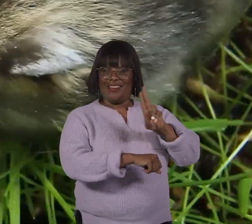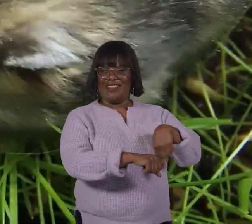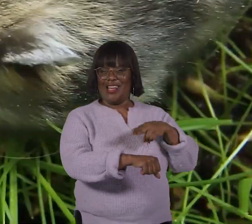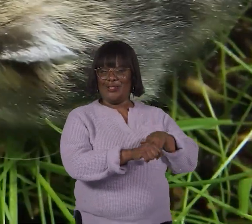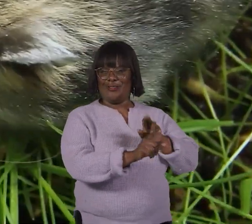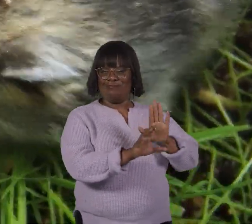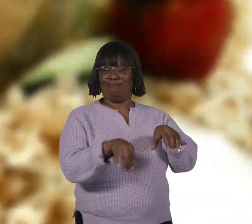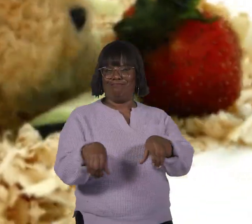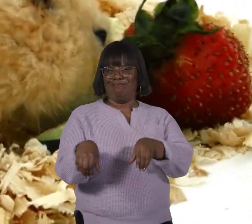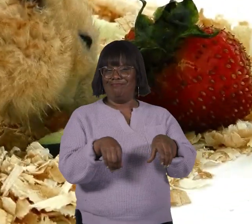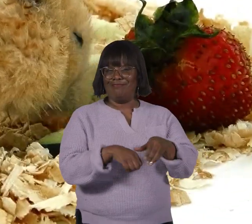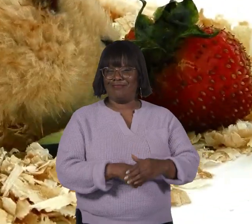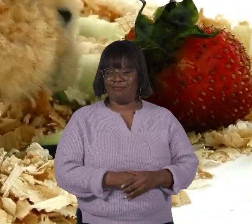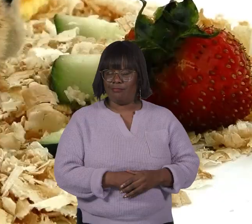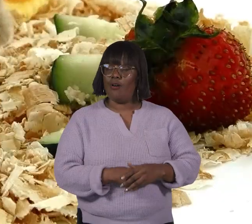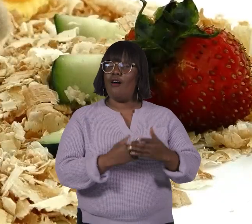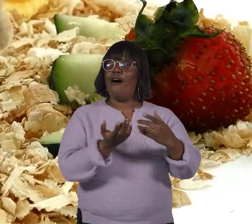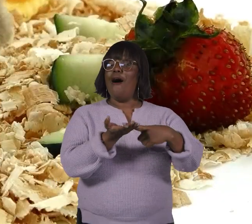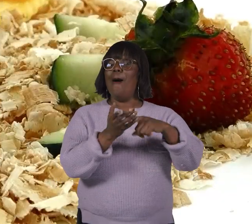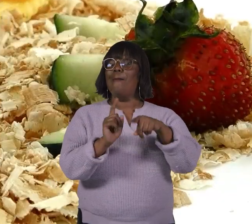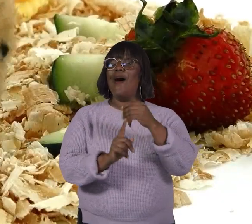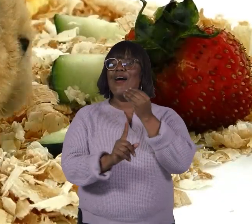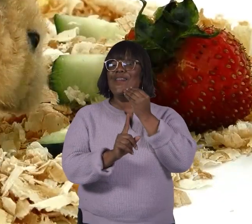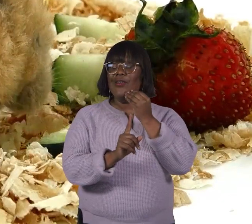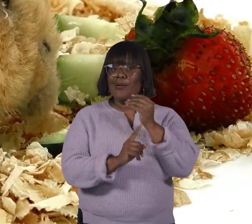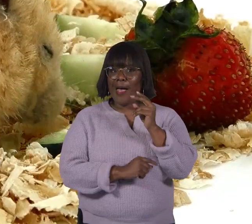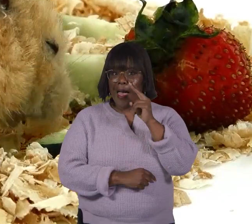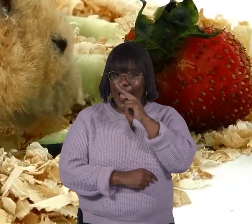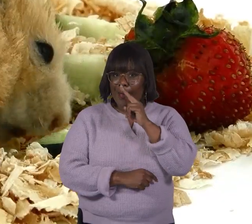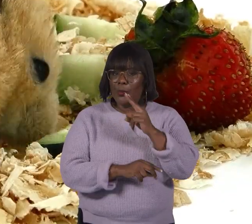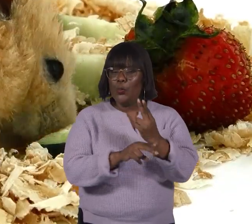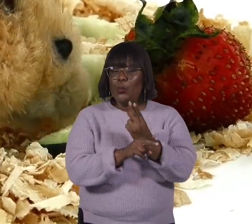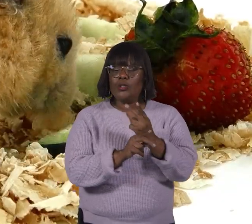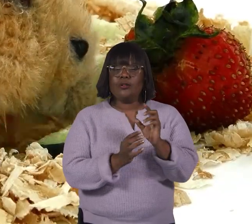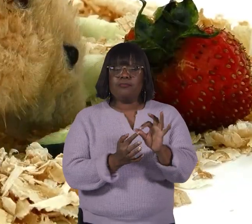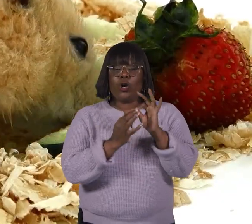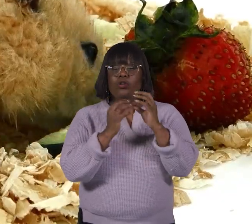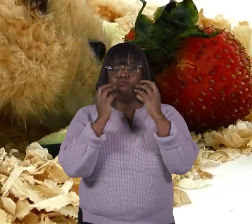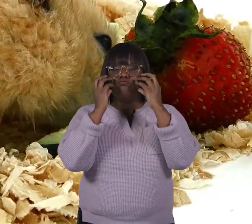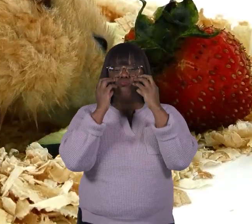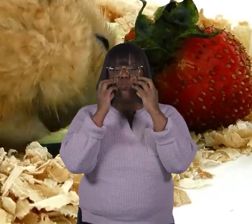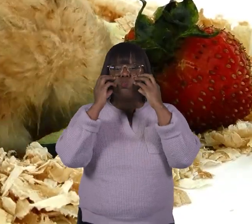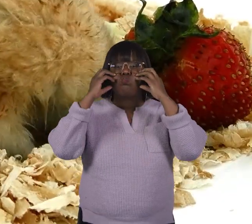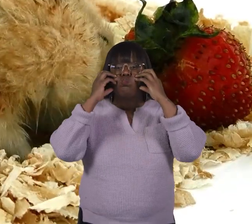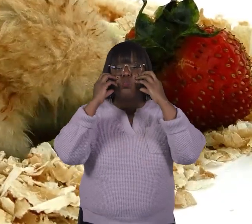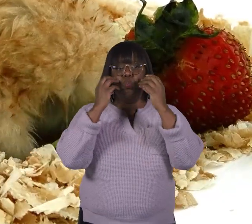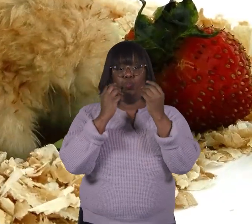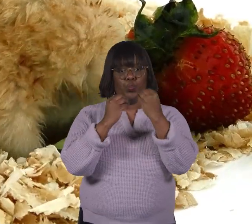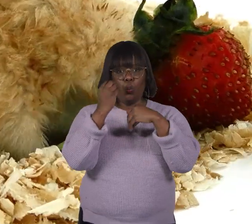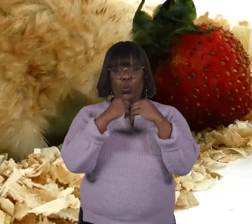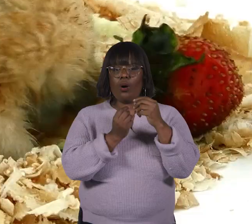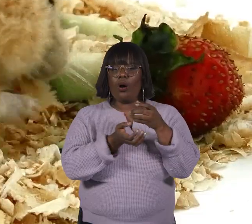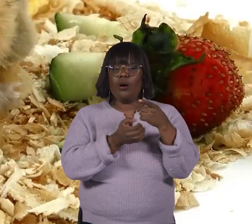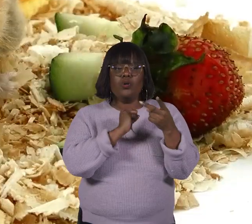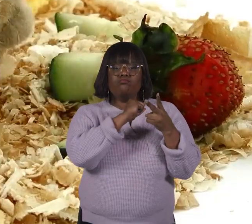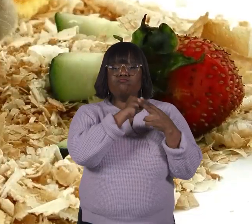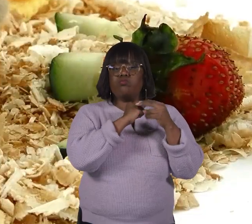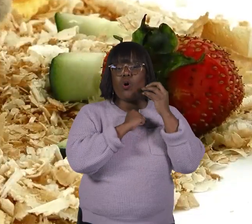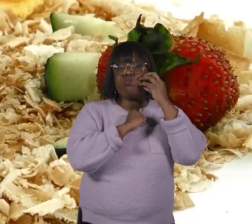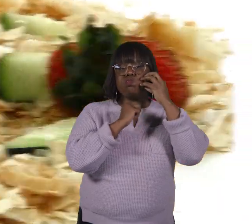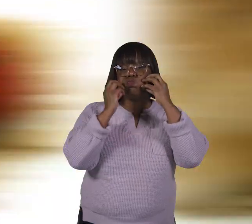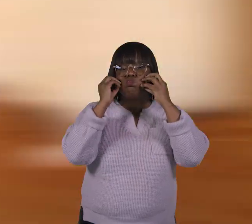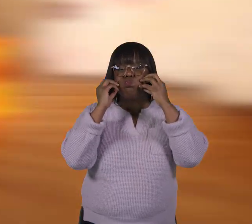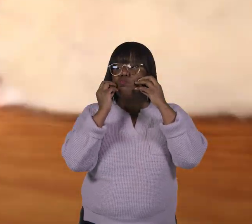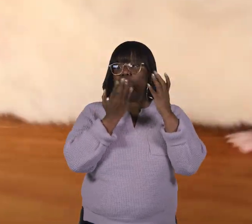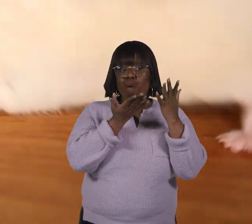instincts speaking of food hamsters use their specialized cheek pouches to collect and transport food back to their